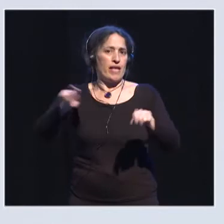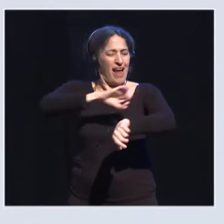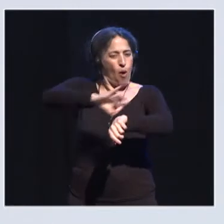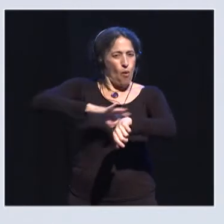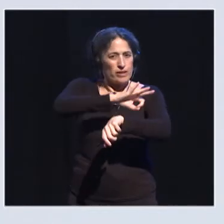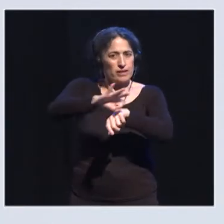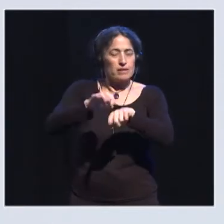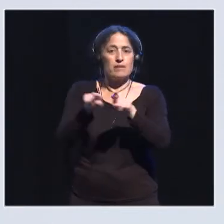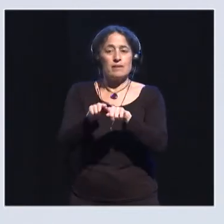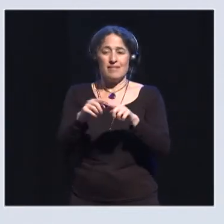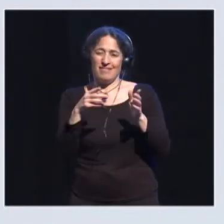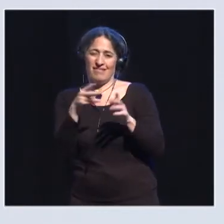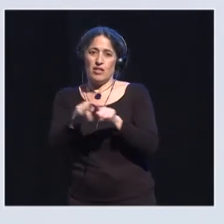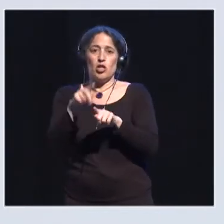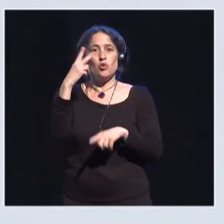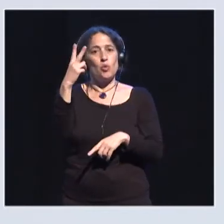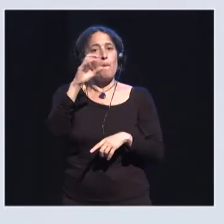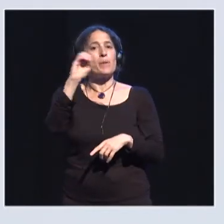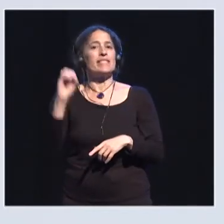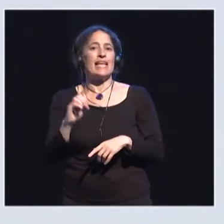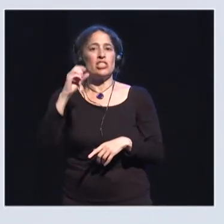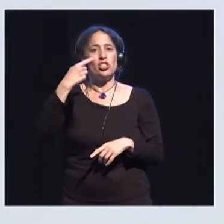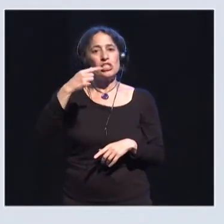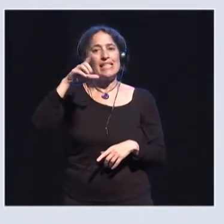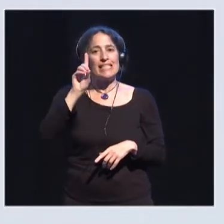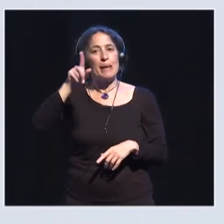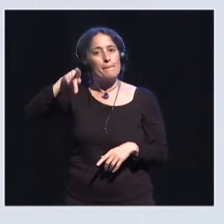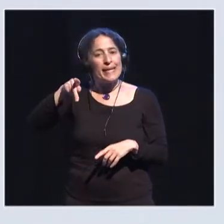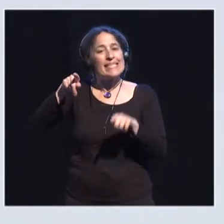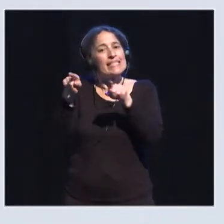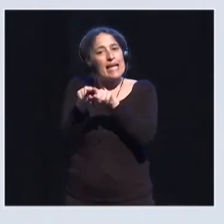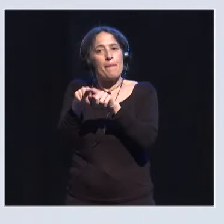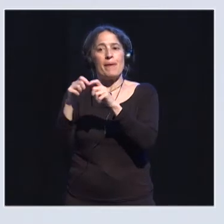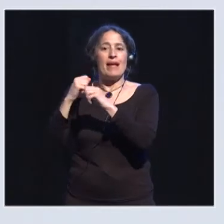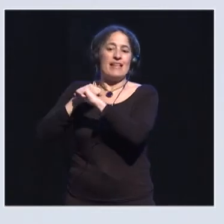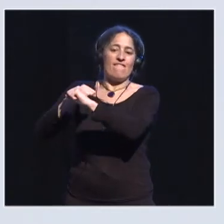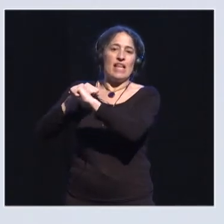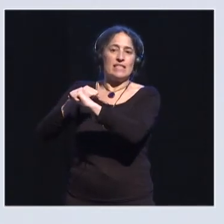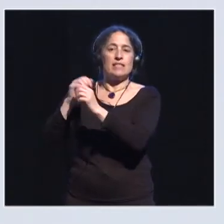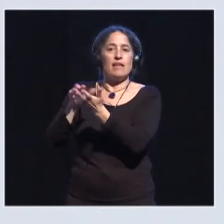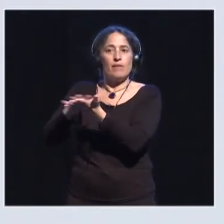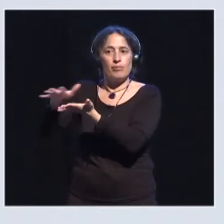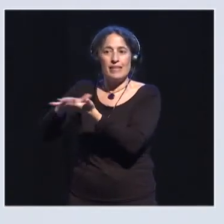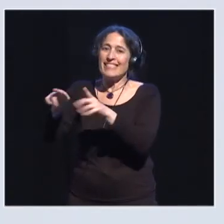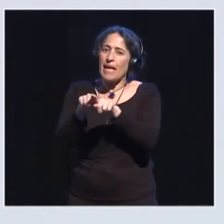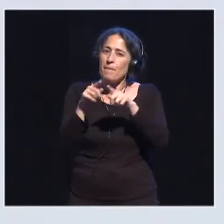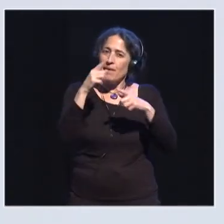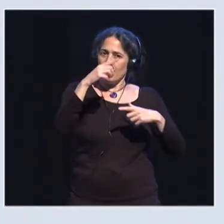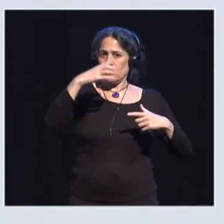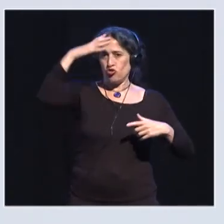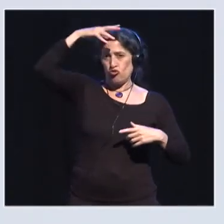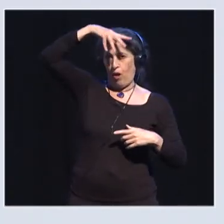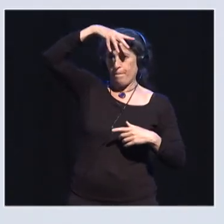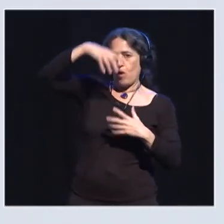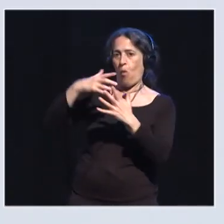of GDP, which is equal to our defense expenditures President Donald Trump is asking for. So we can